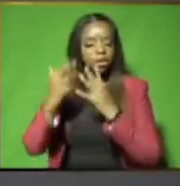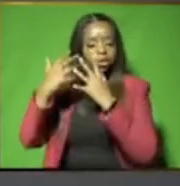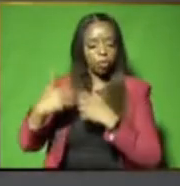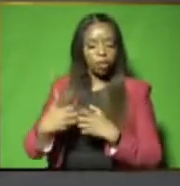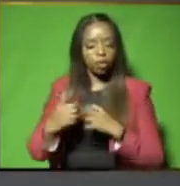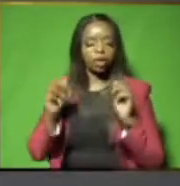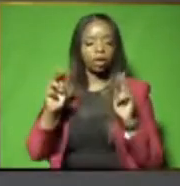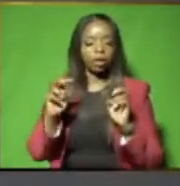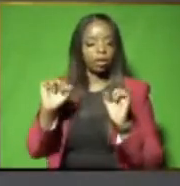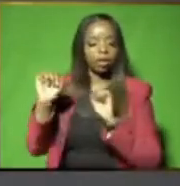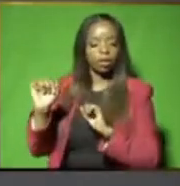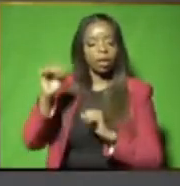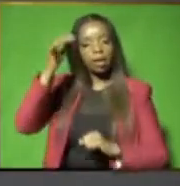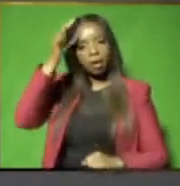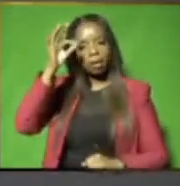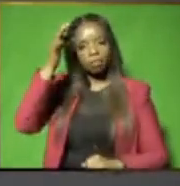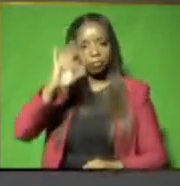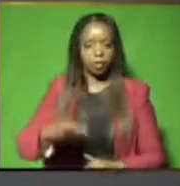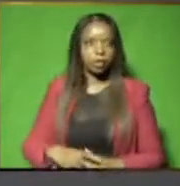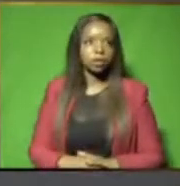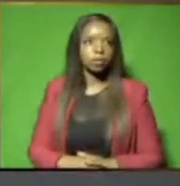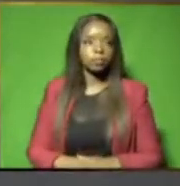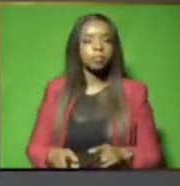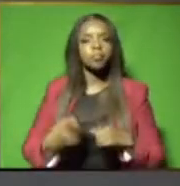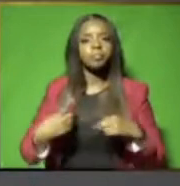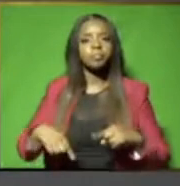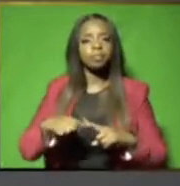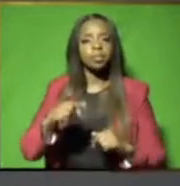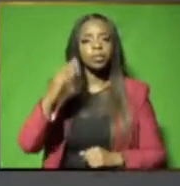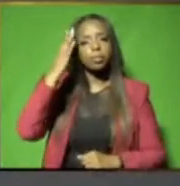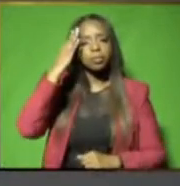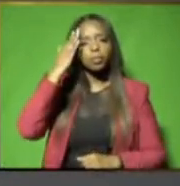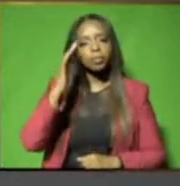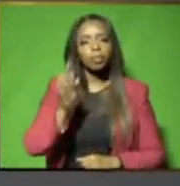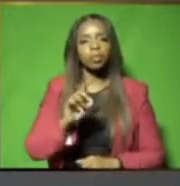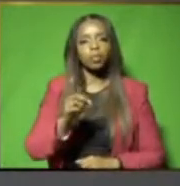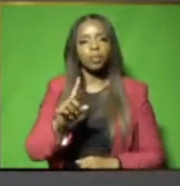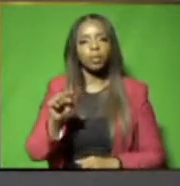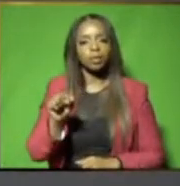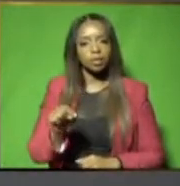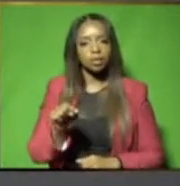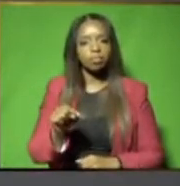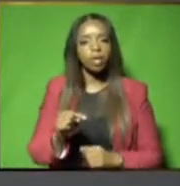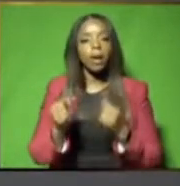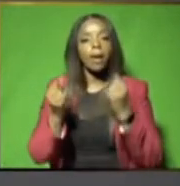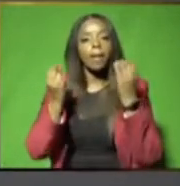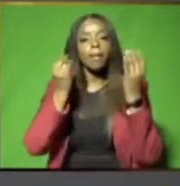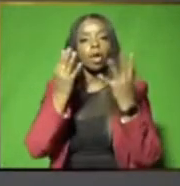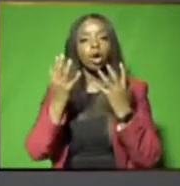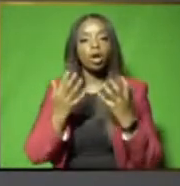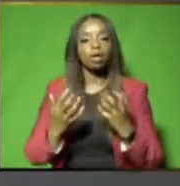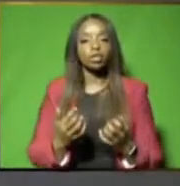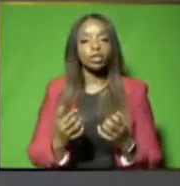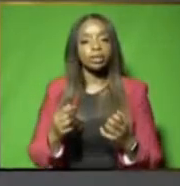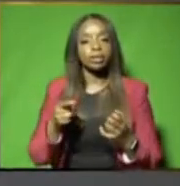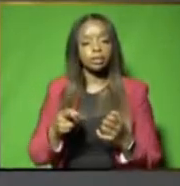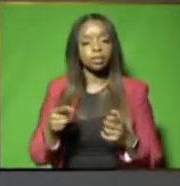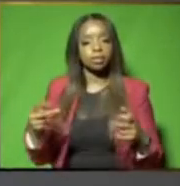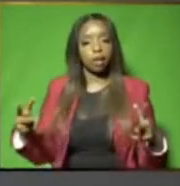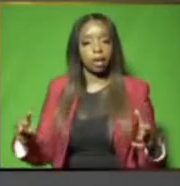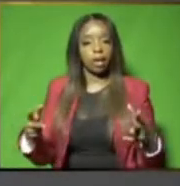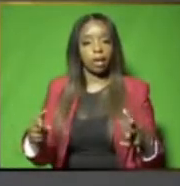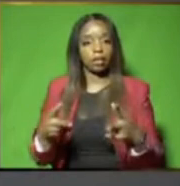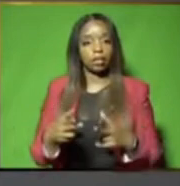government. Additionally, we note that the Presidency was not spared budget cuts, with the COO in the